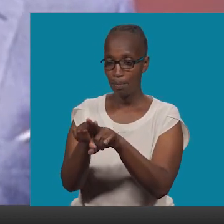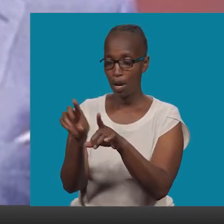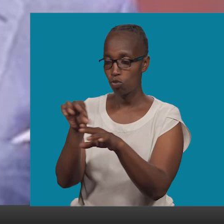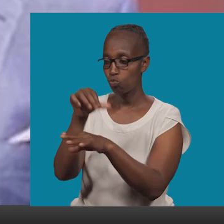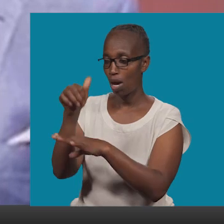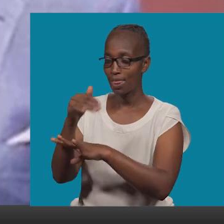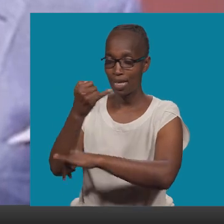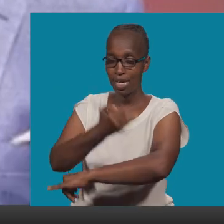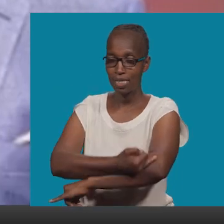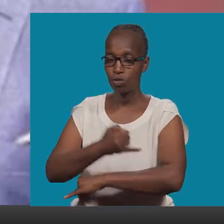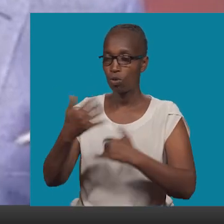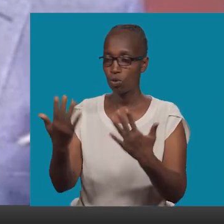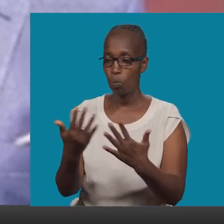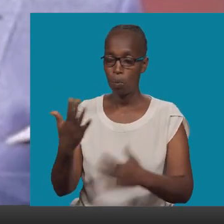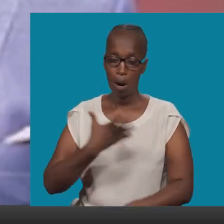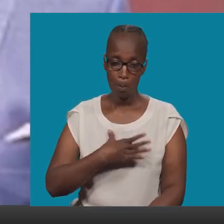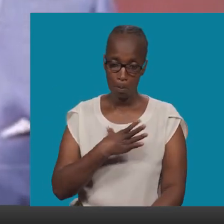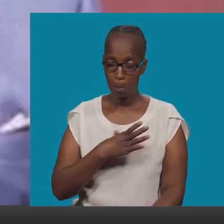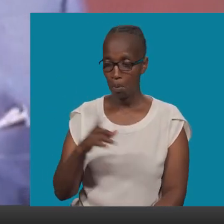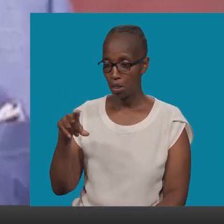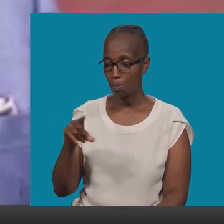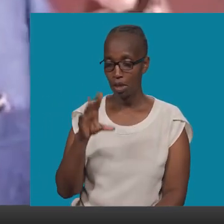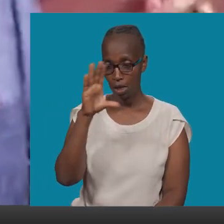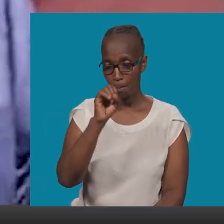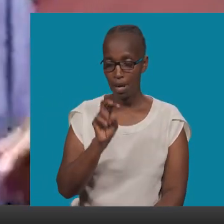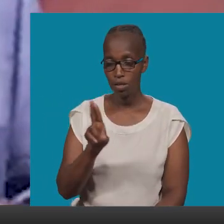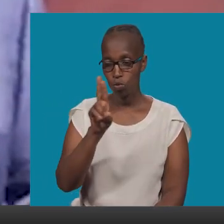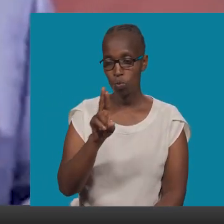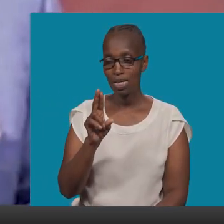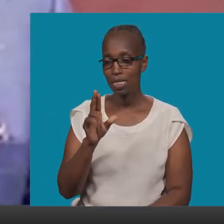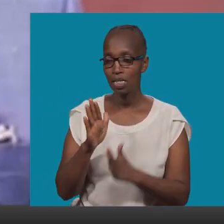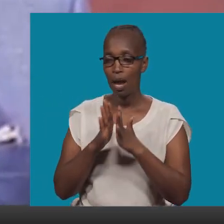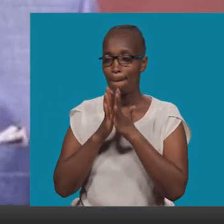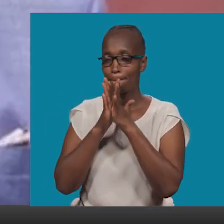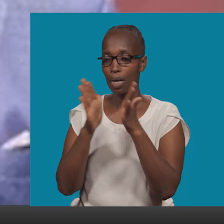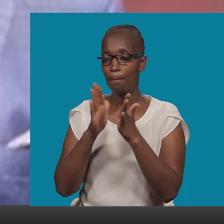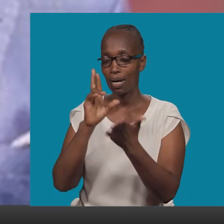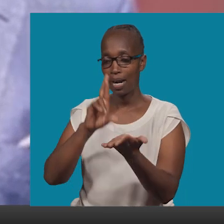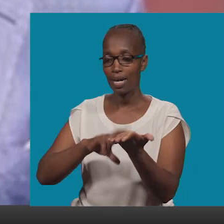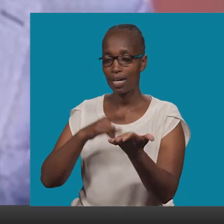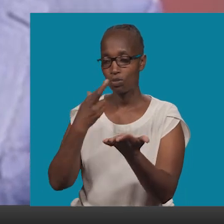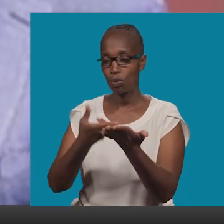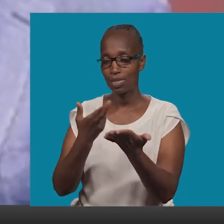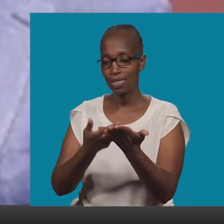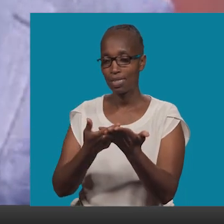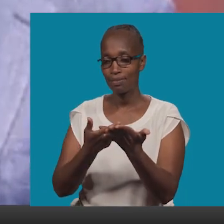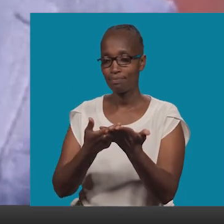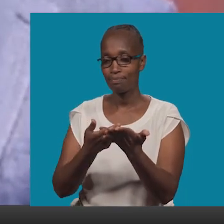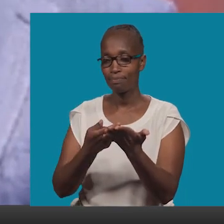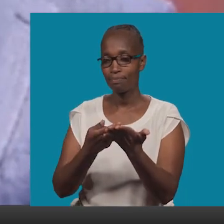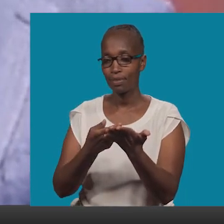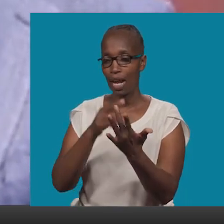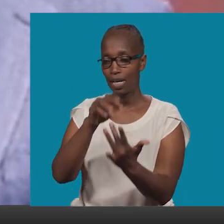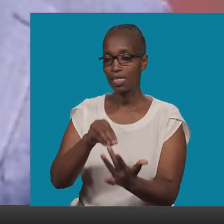extend that whip to other institutions where people are misusing public resources,